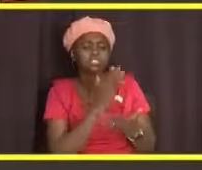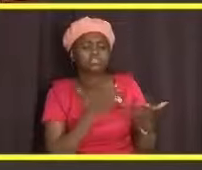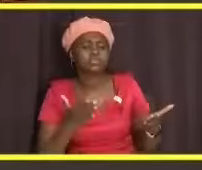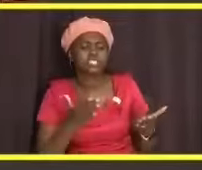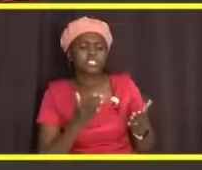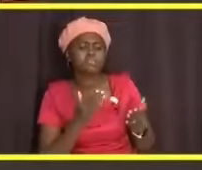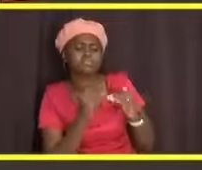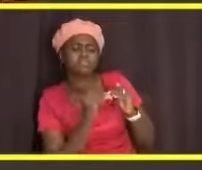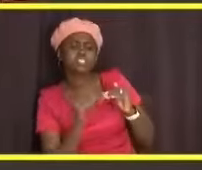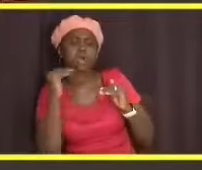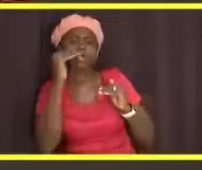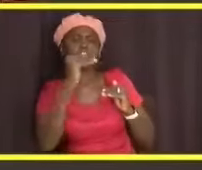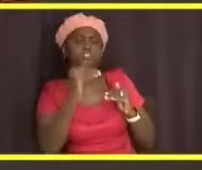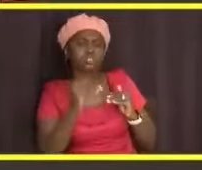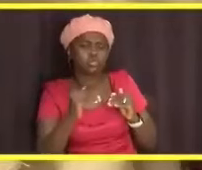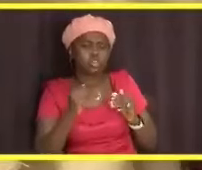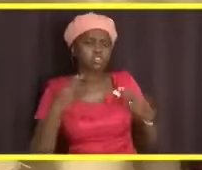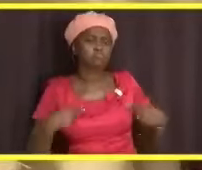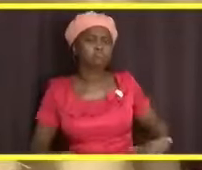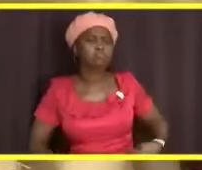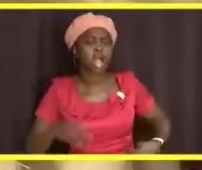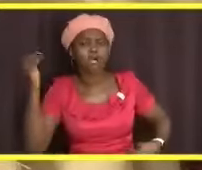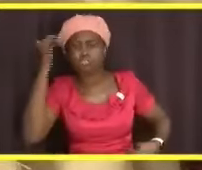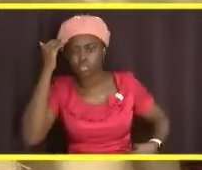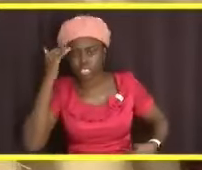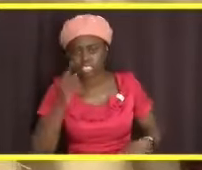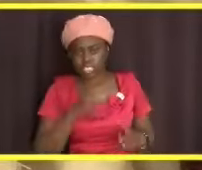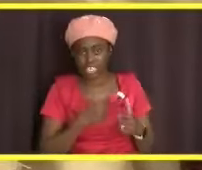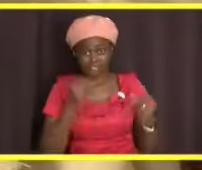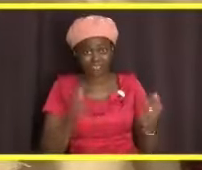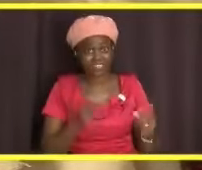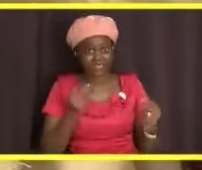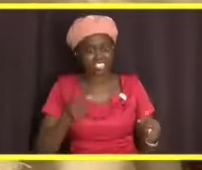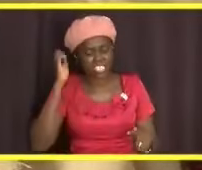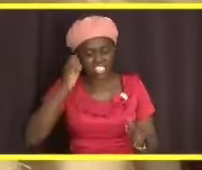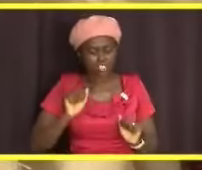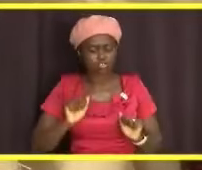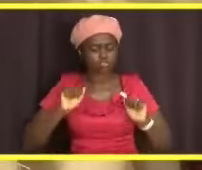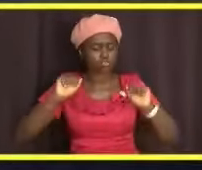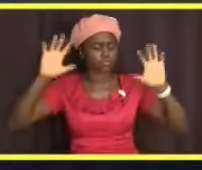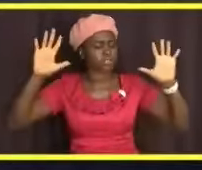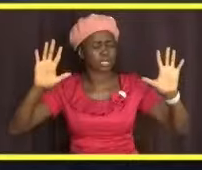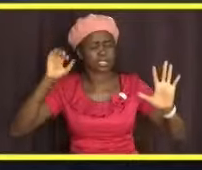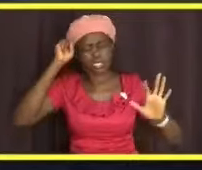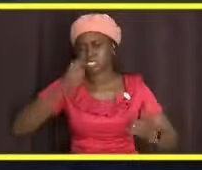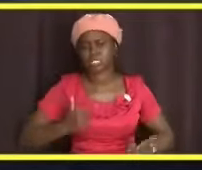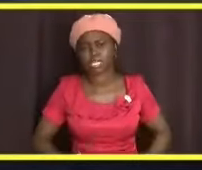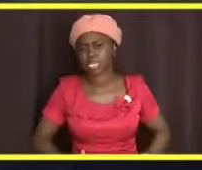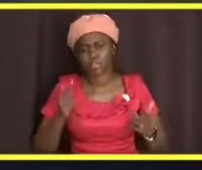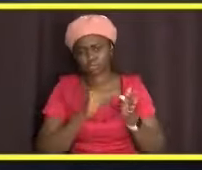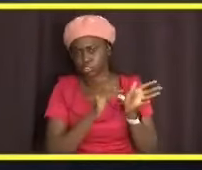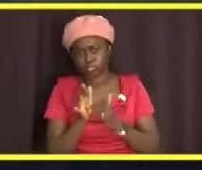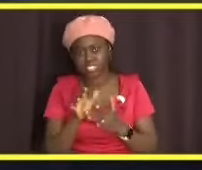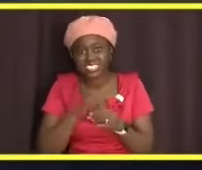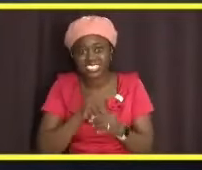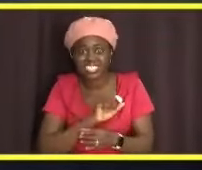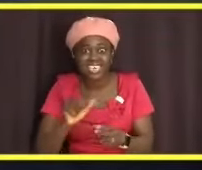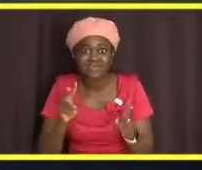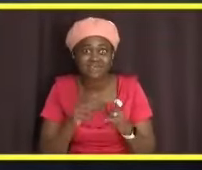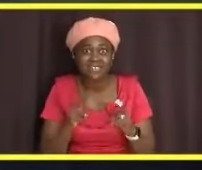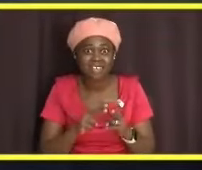And he gave his life to Jesus Christ. And in a very dramatic manner,